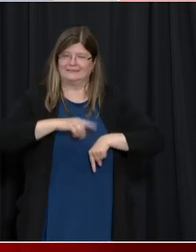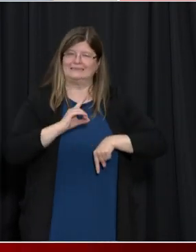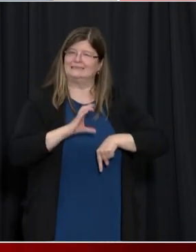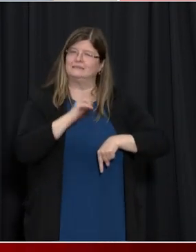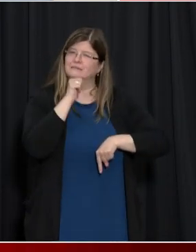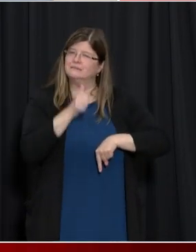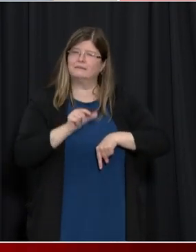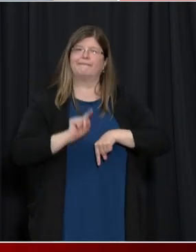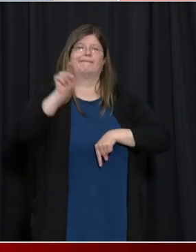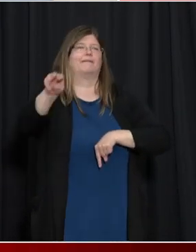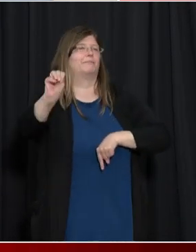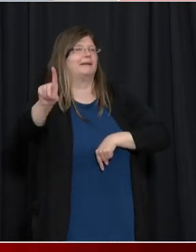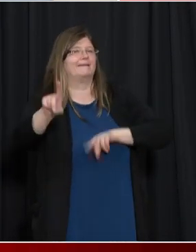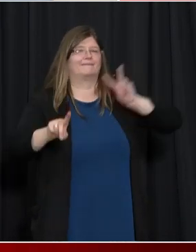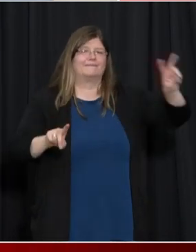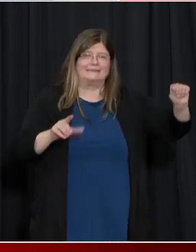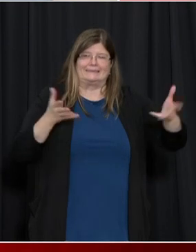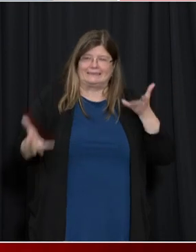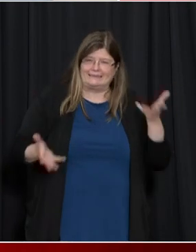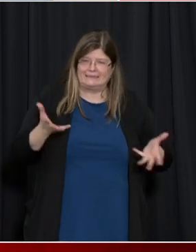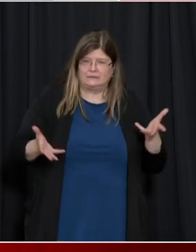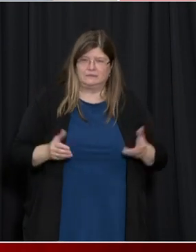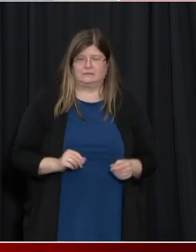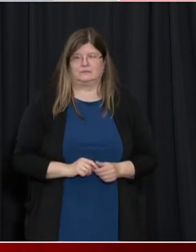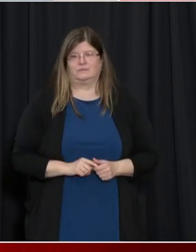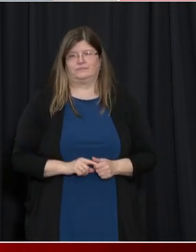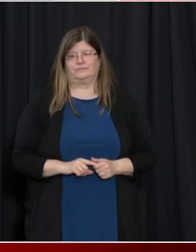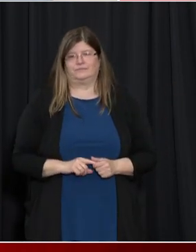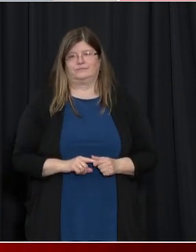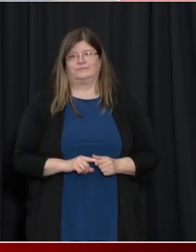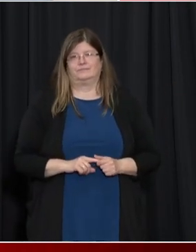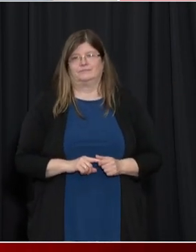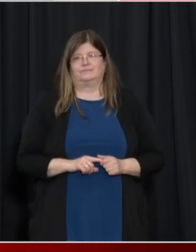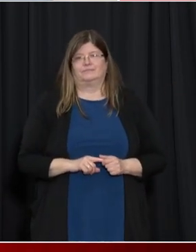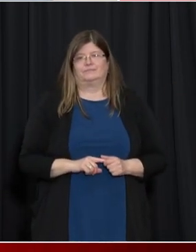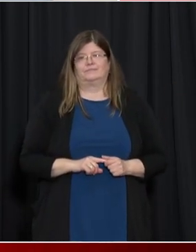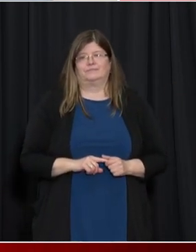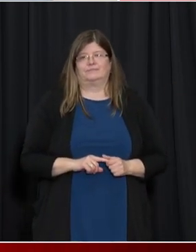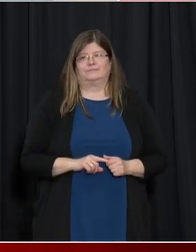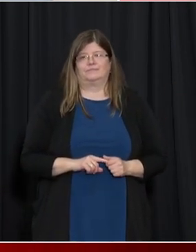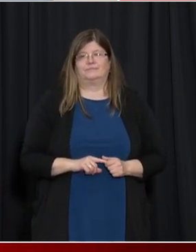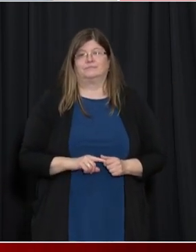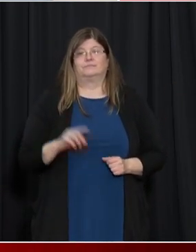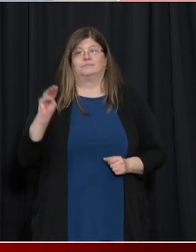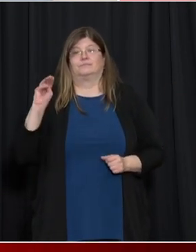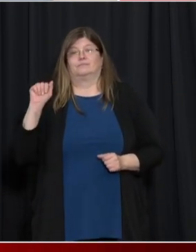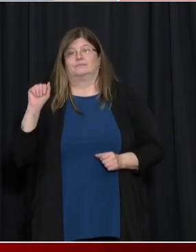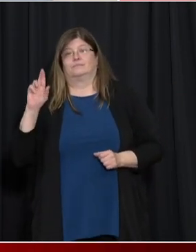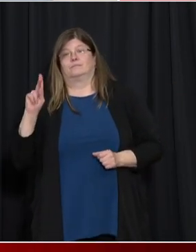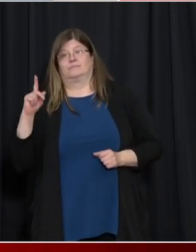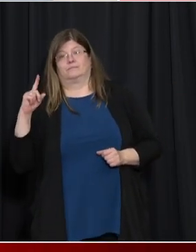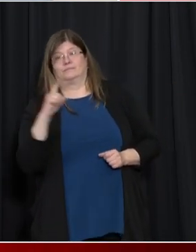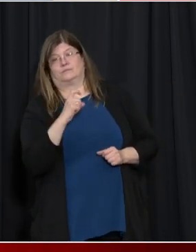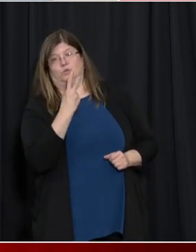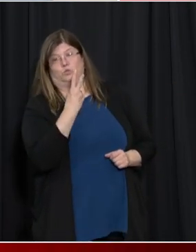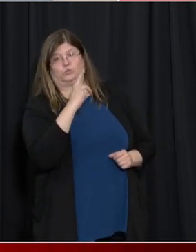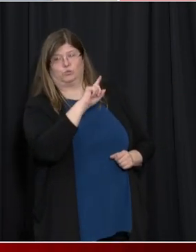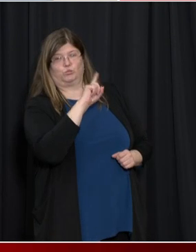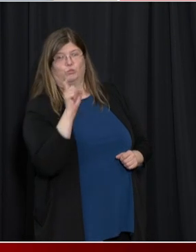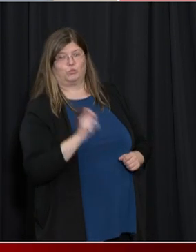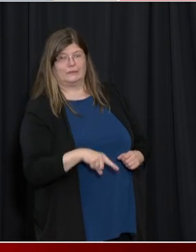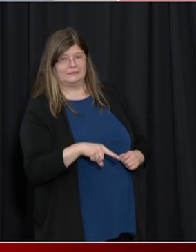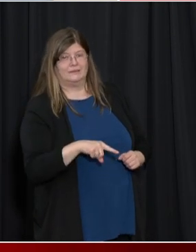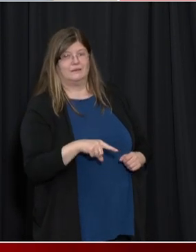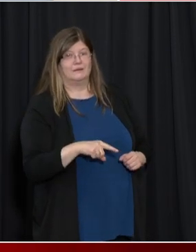Mark? Mayor, two questions. One, have you talked in your conversation with the president or anyone in the federal government